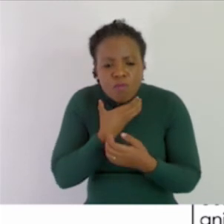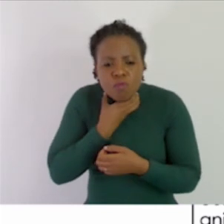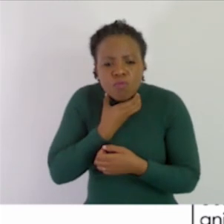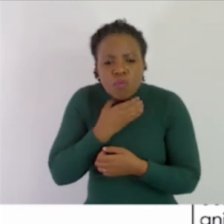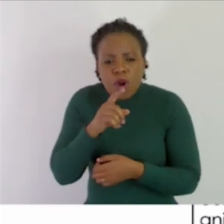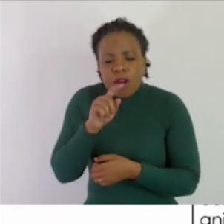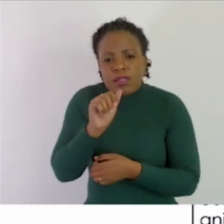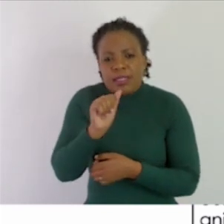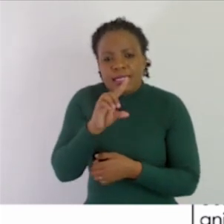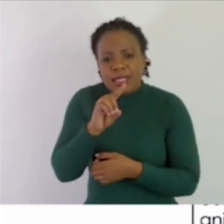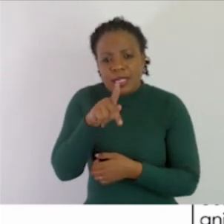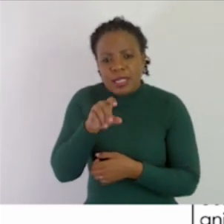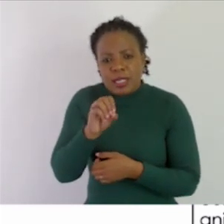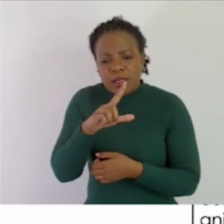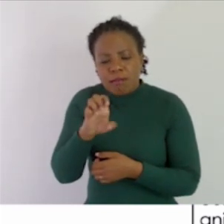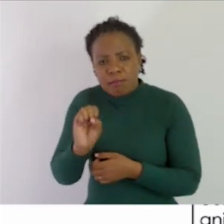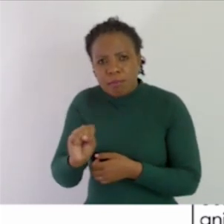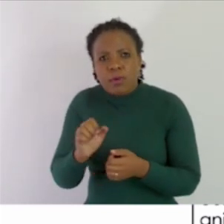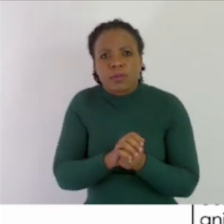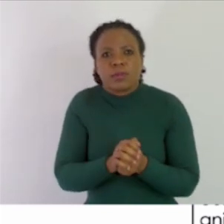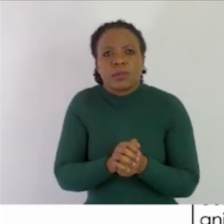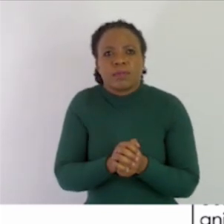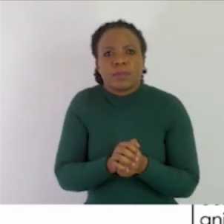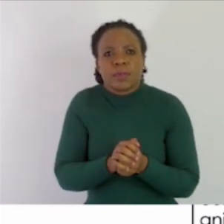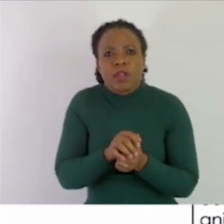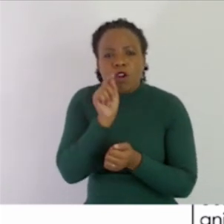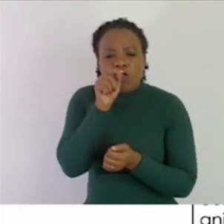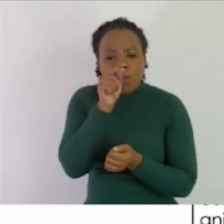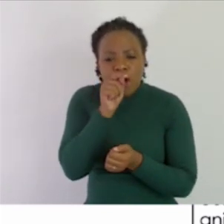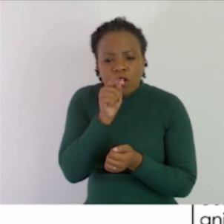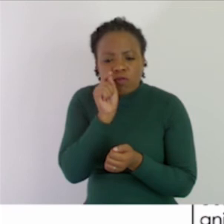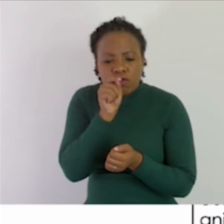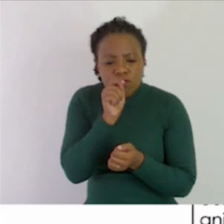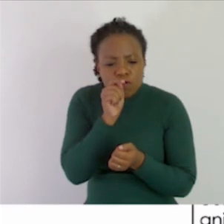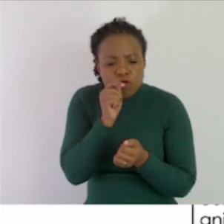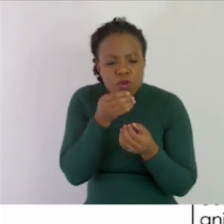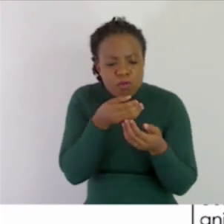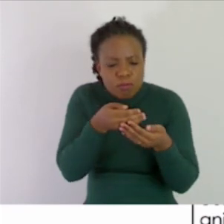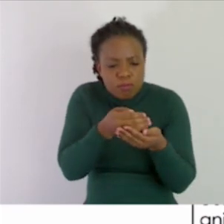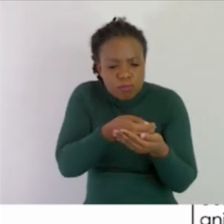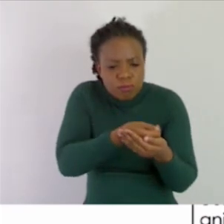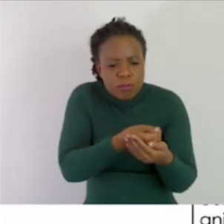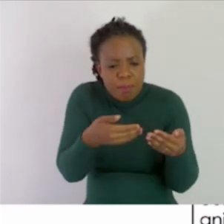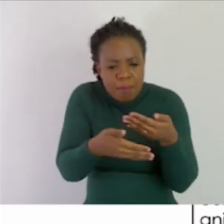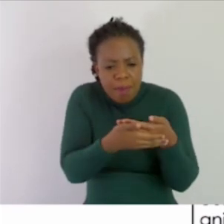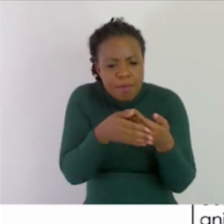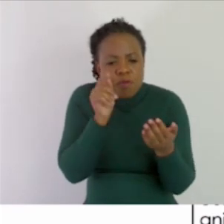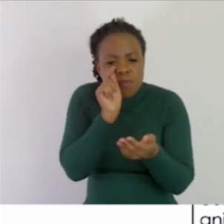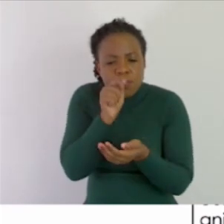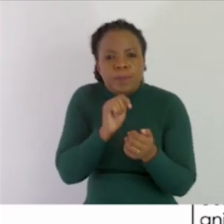The birds were feeding their nestlings high up in the tree. A whole day would go